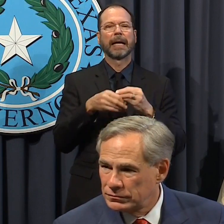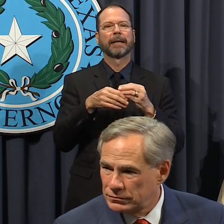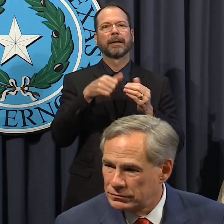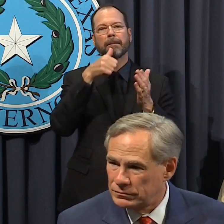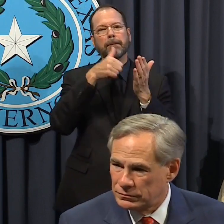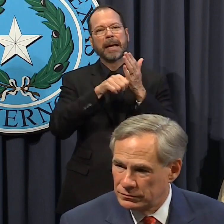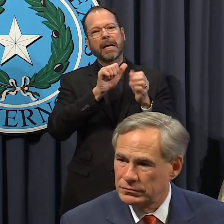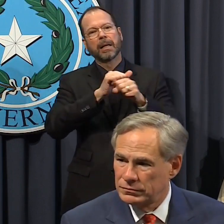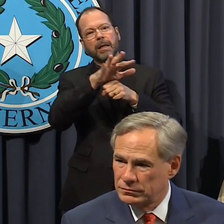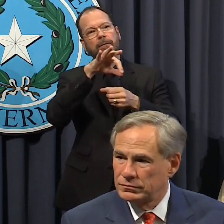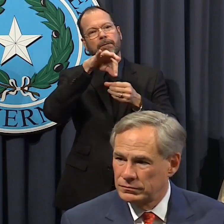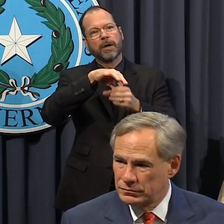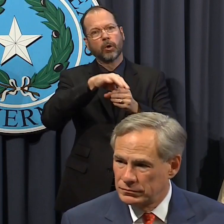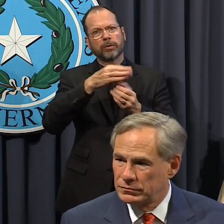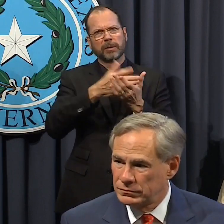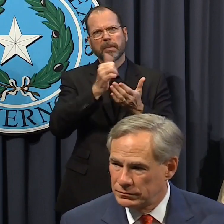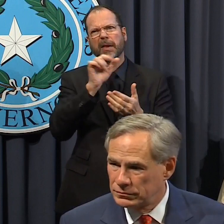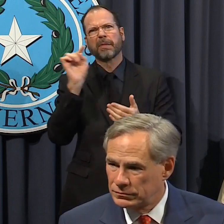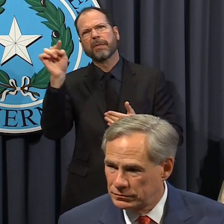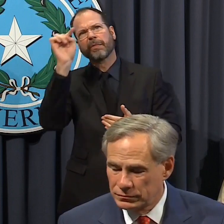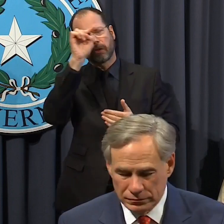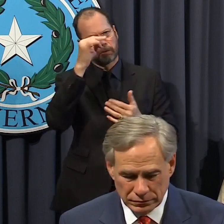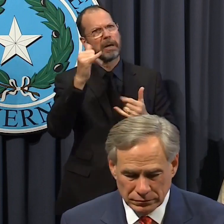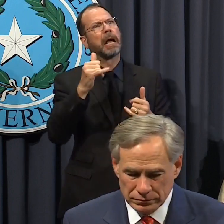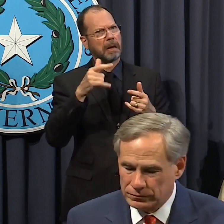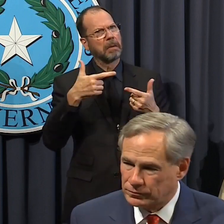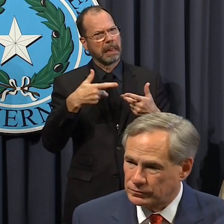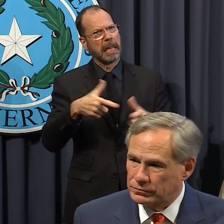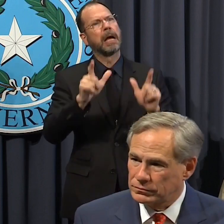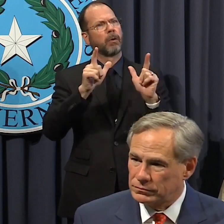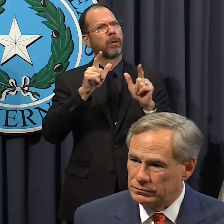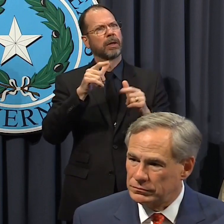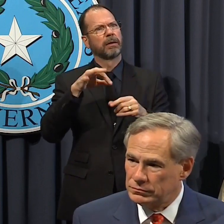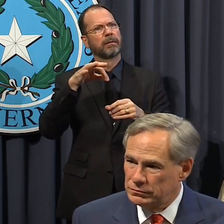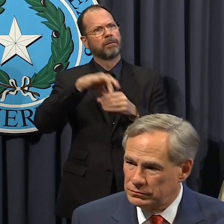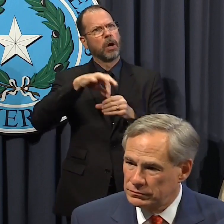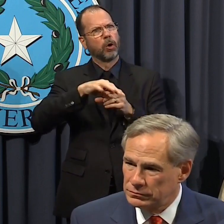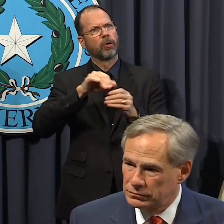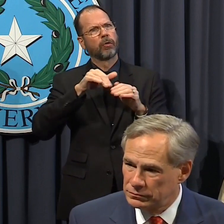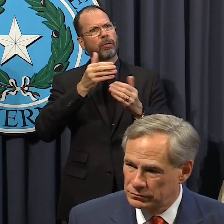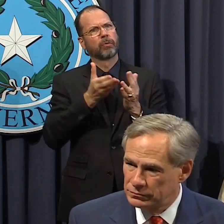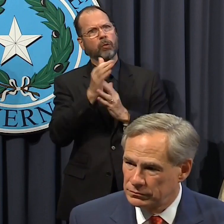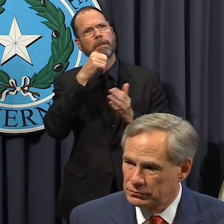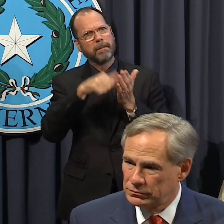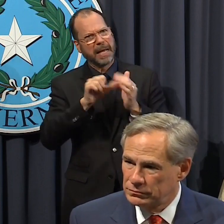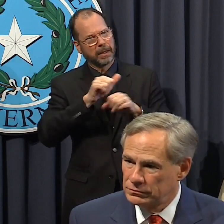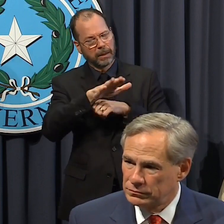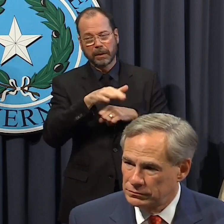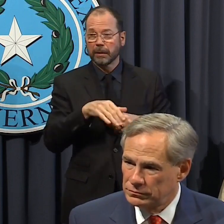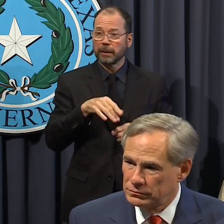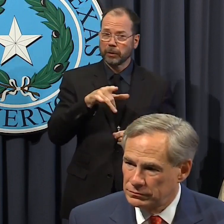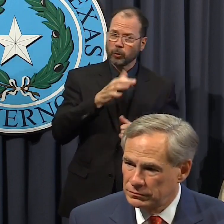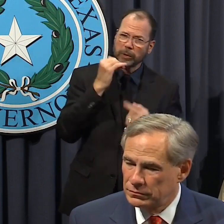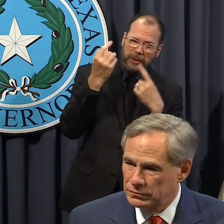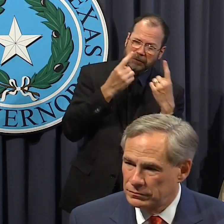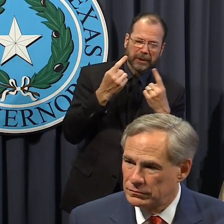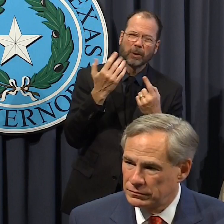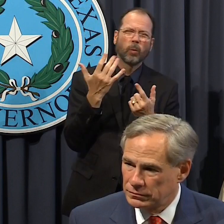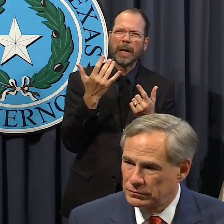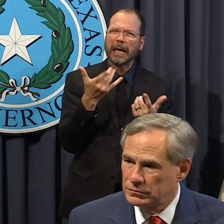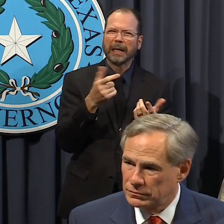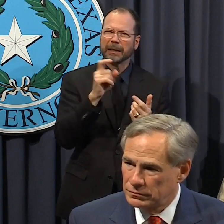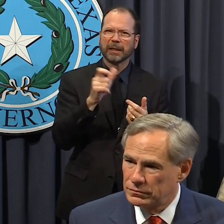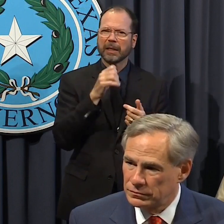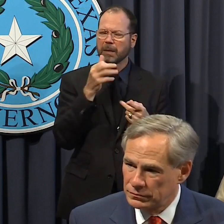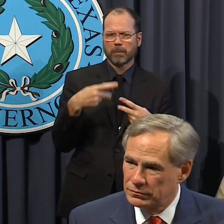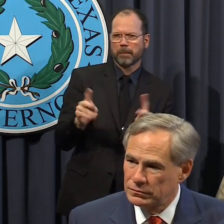of states out of November are taking steps to expand that. Was that something you've ever considered, and why is